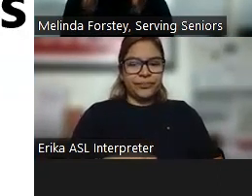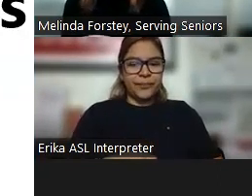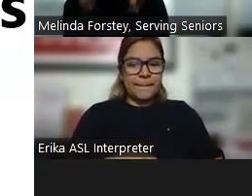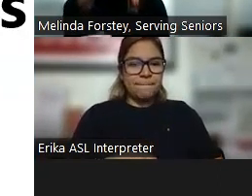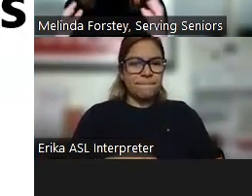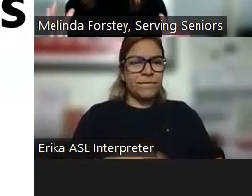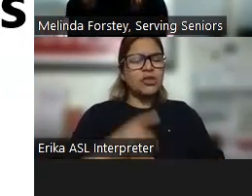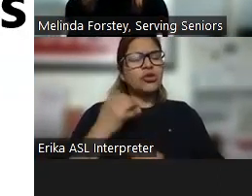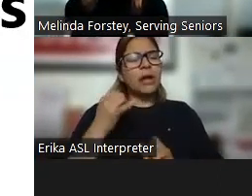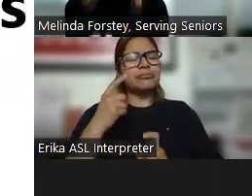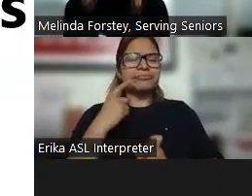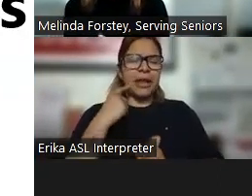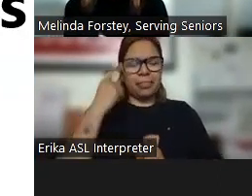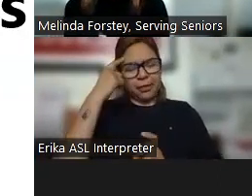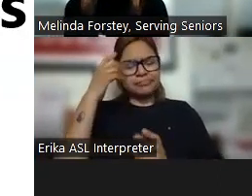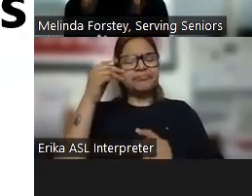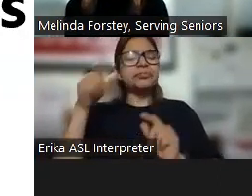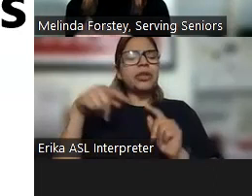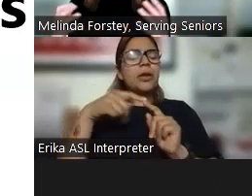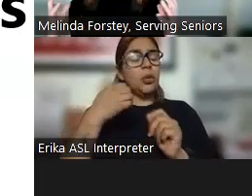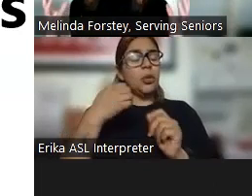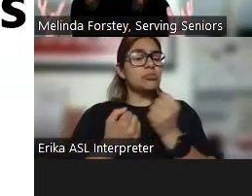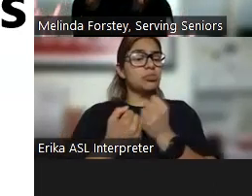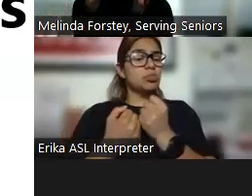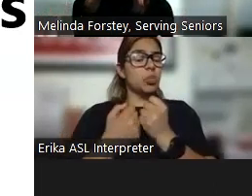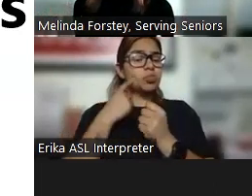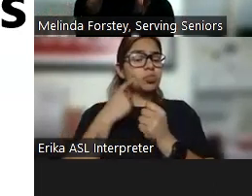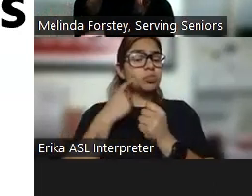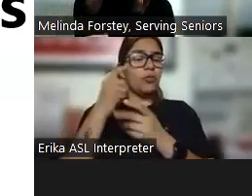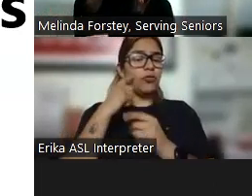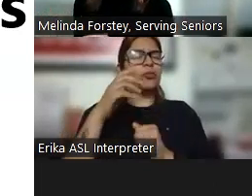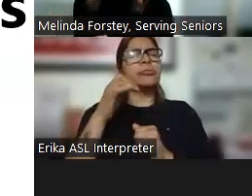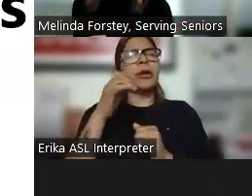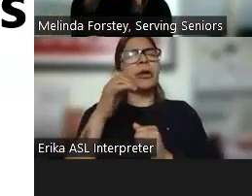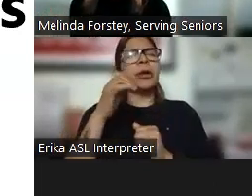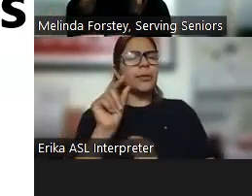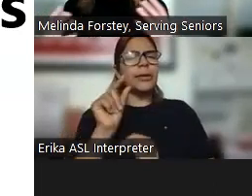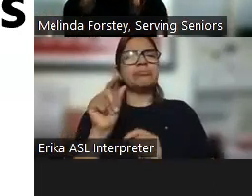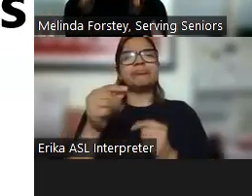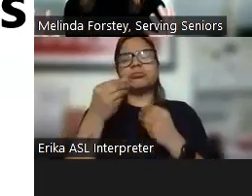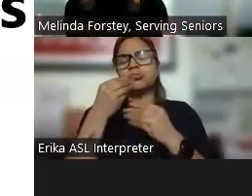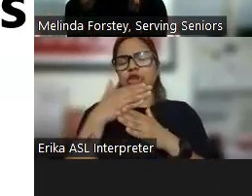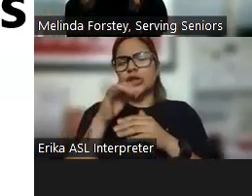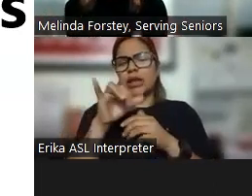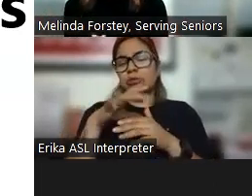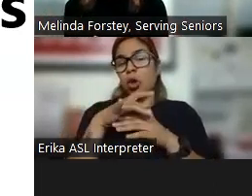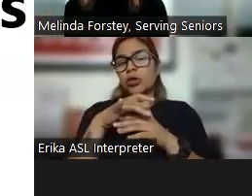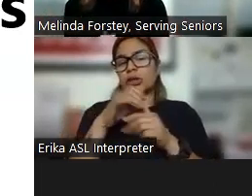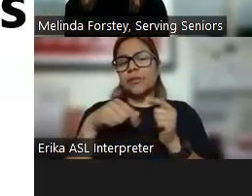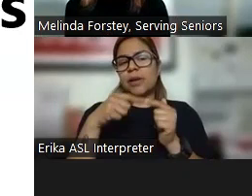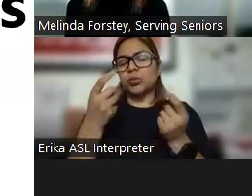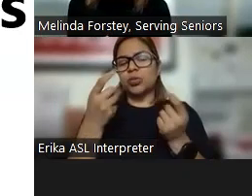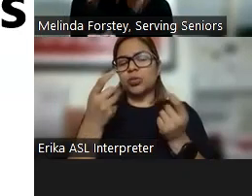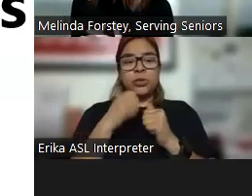So I thought it would be helpful to provide a little bit of context on how we got where we're at now within